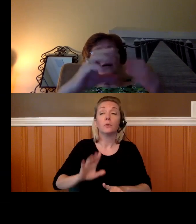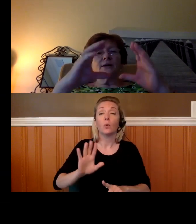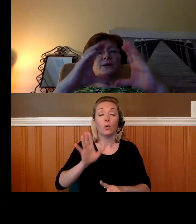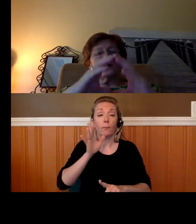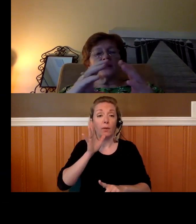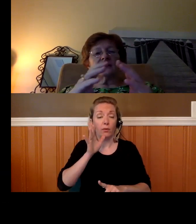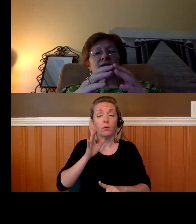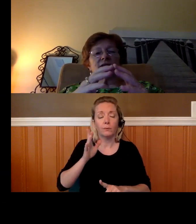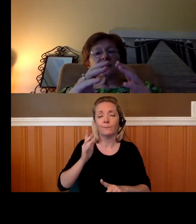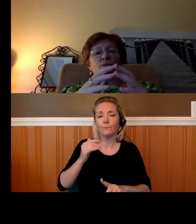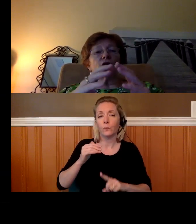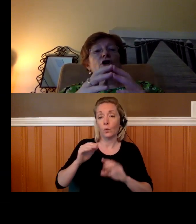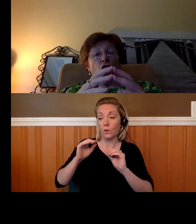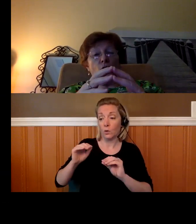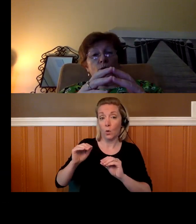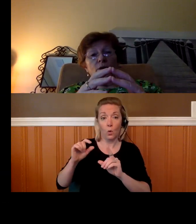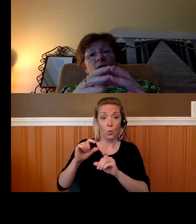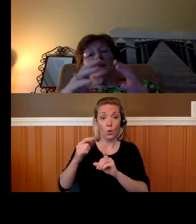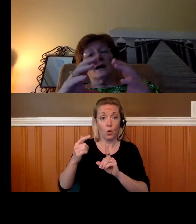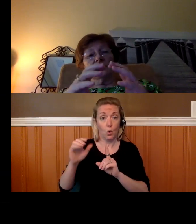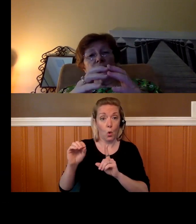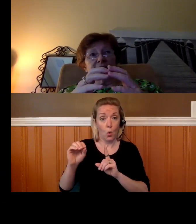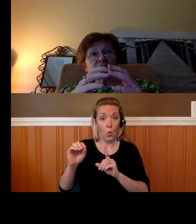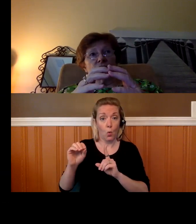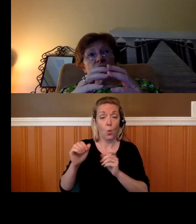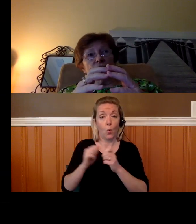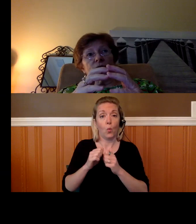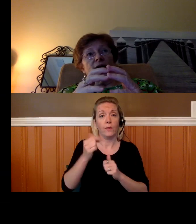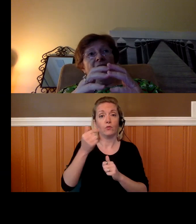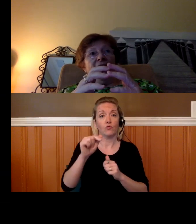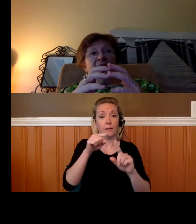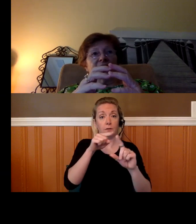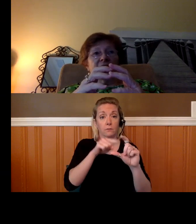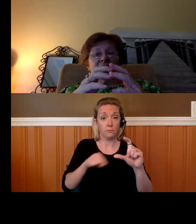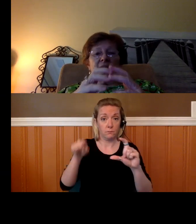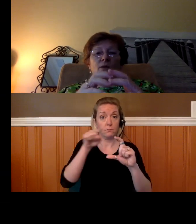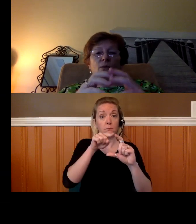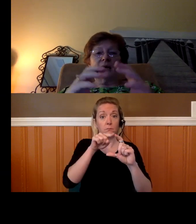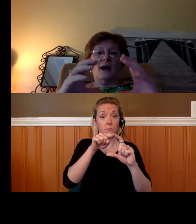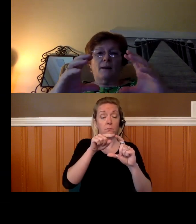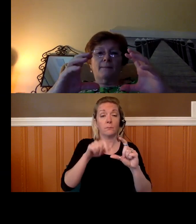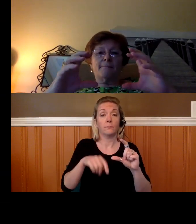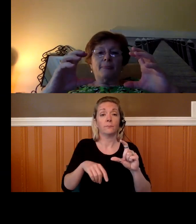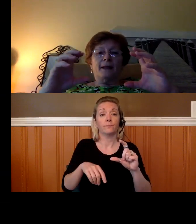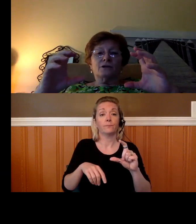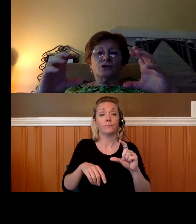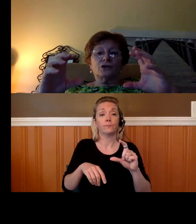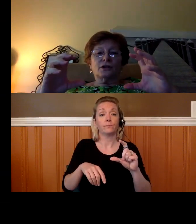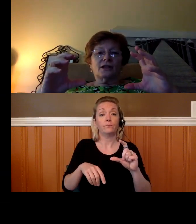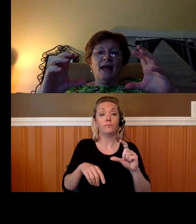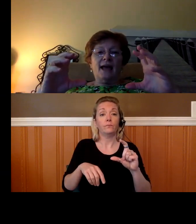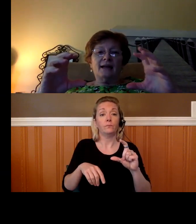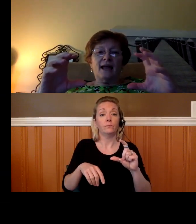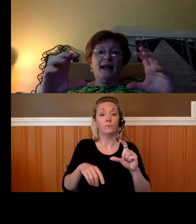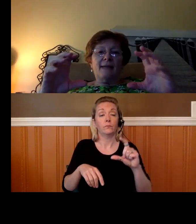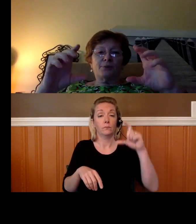taught the word go on a green circle, and then we took that